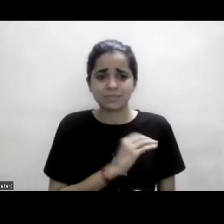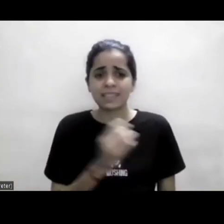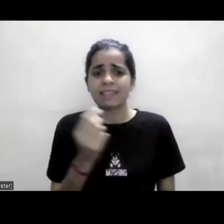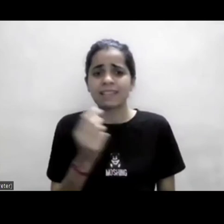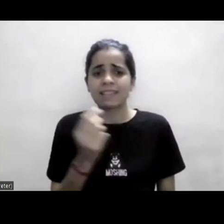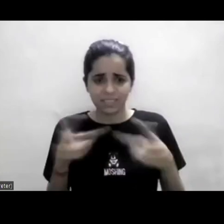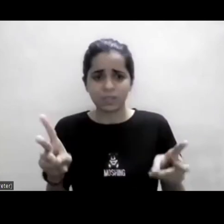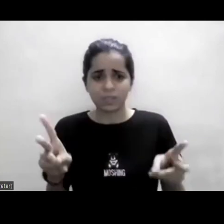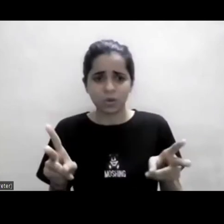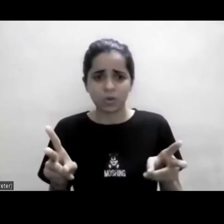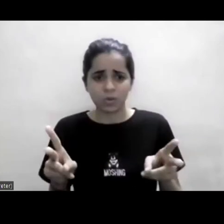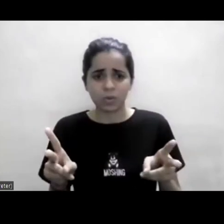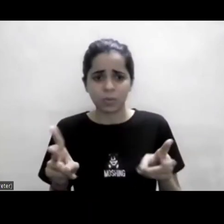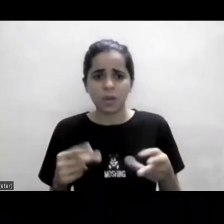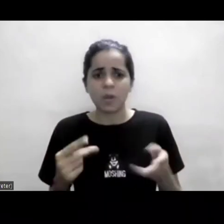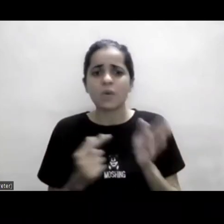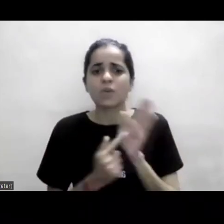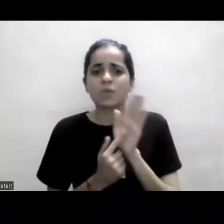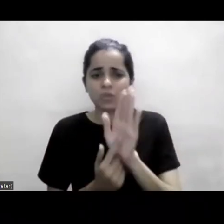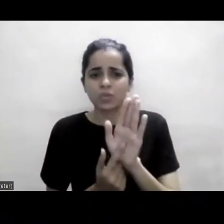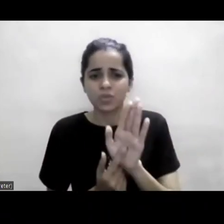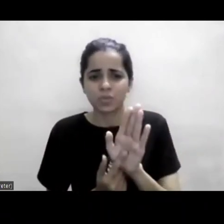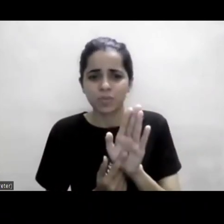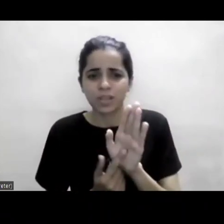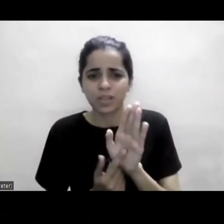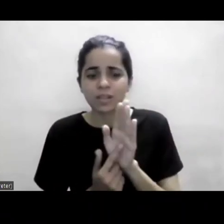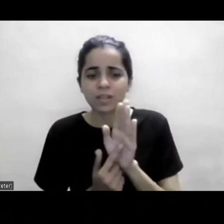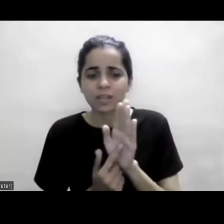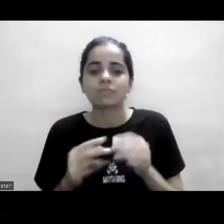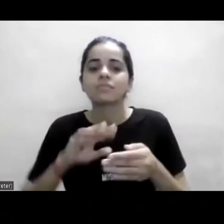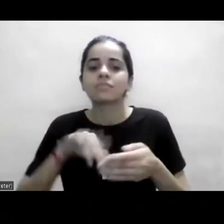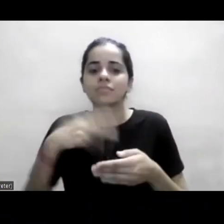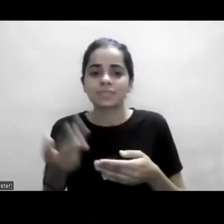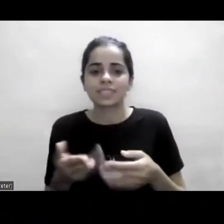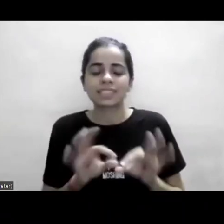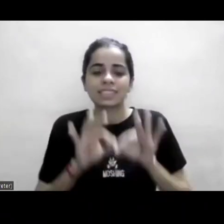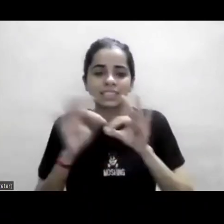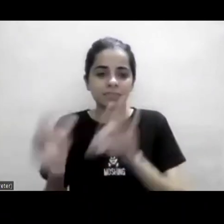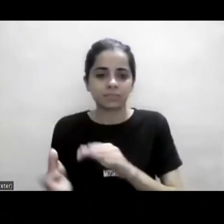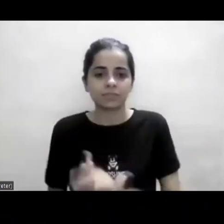which I wanted to also show, but I think I will skip that. Where,